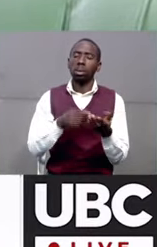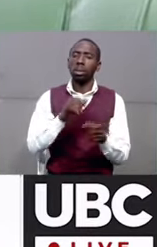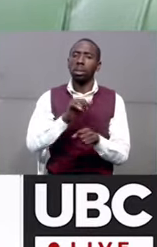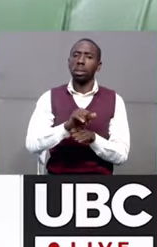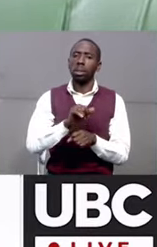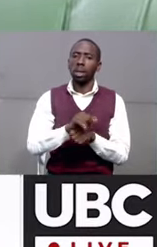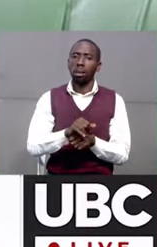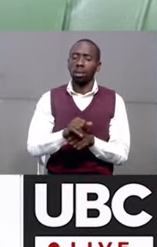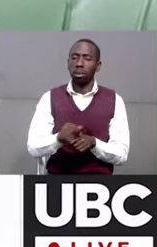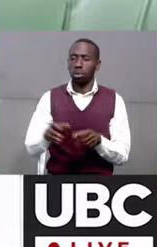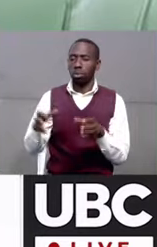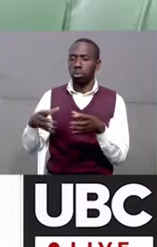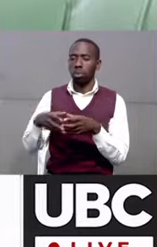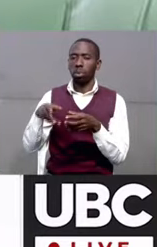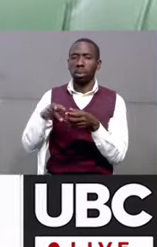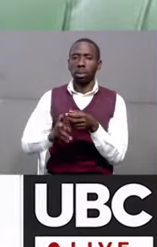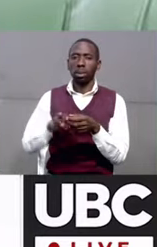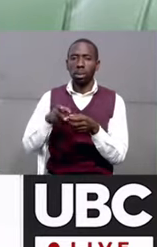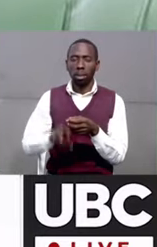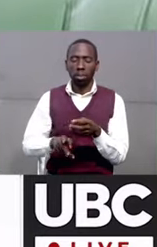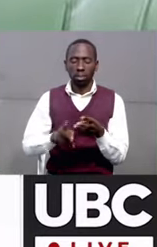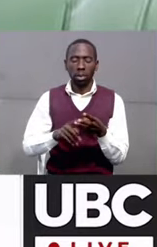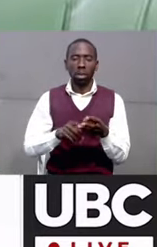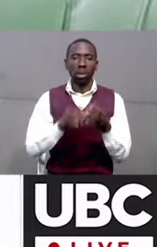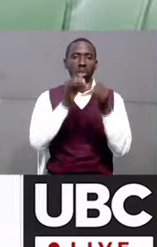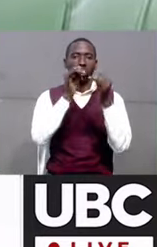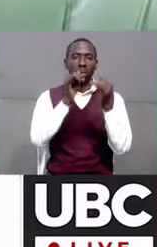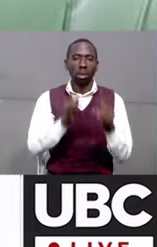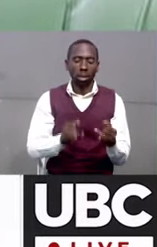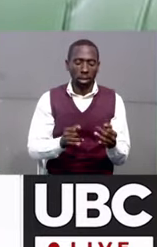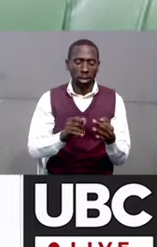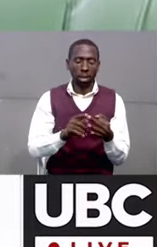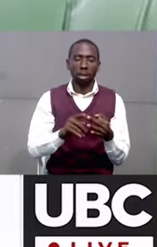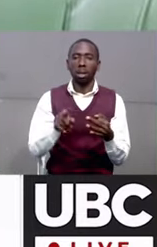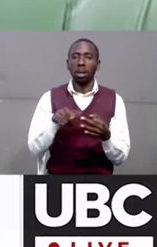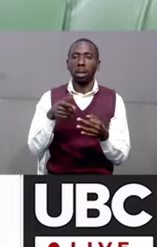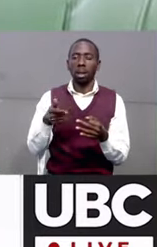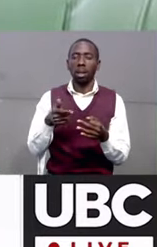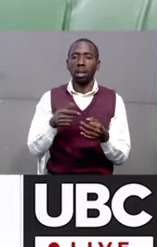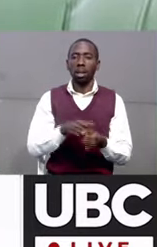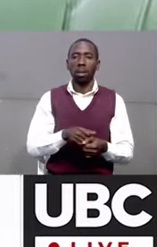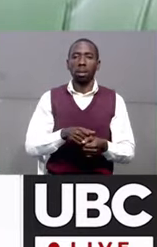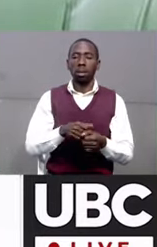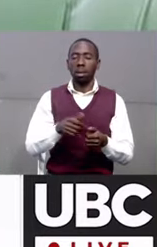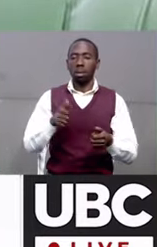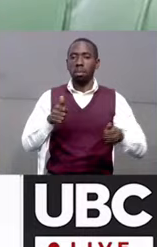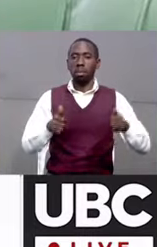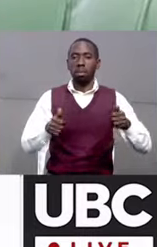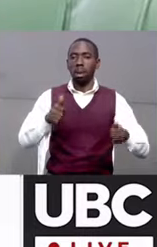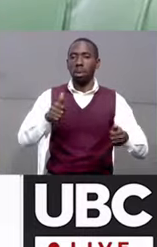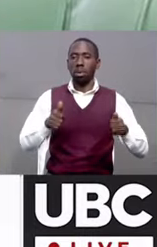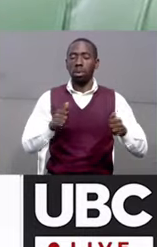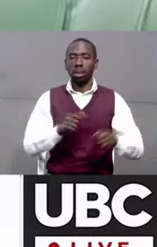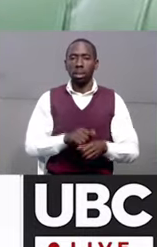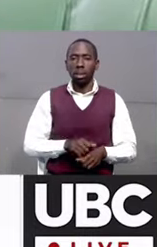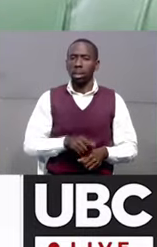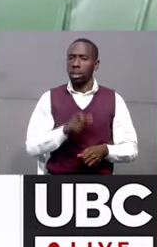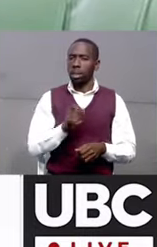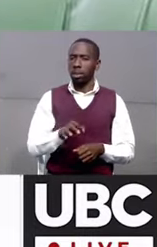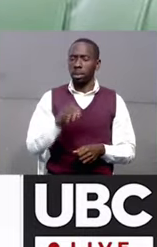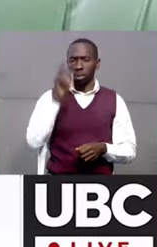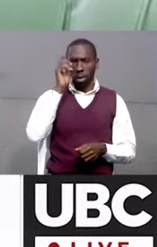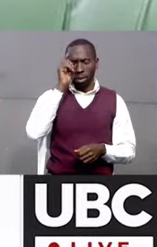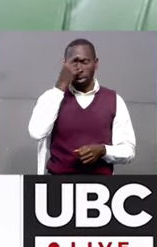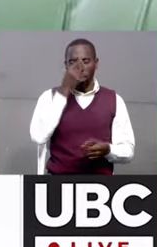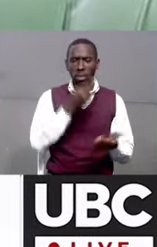the engineers, the instructors, and the other pilots? If it is the government of Uganda, is this